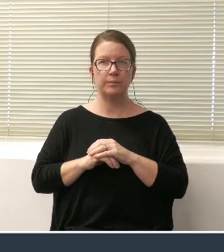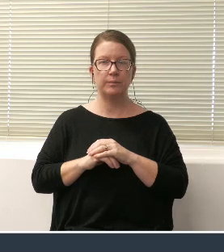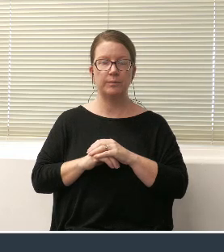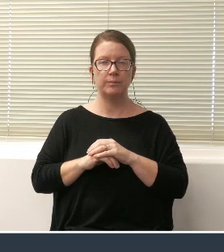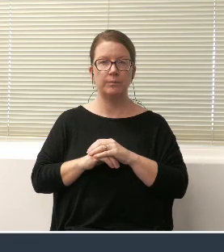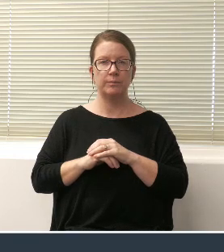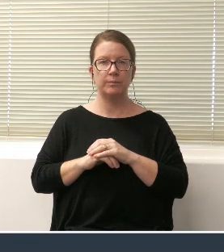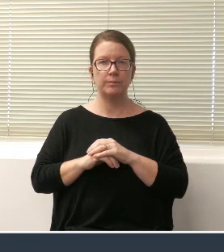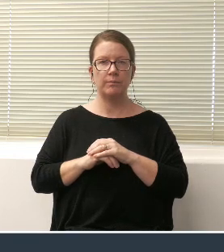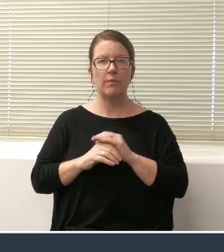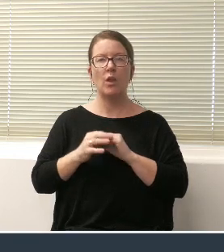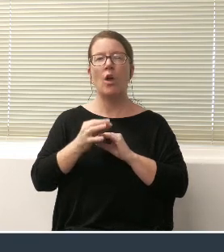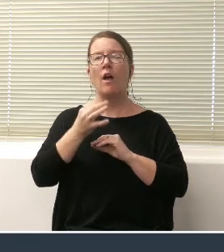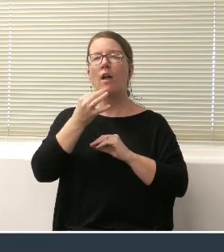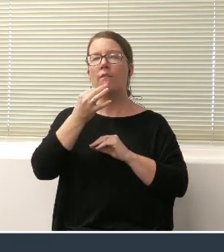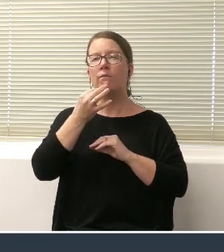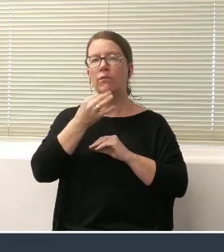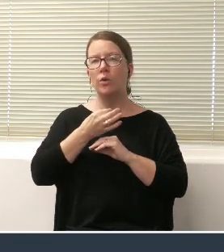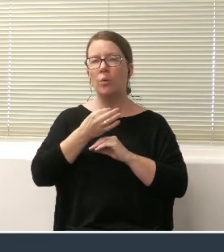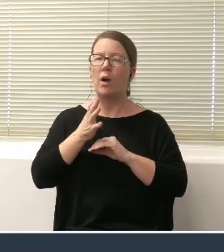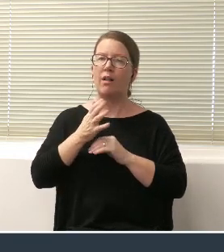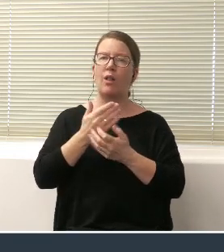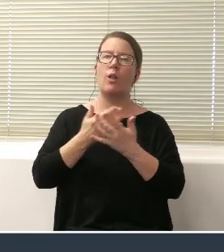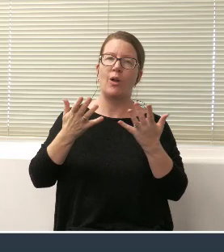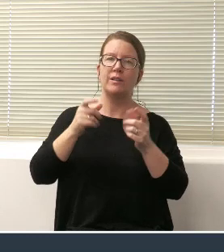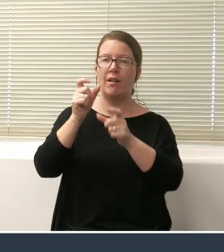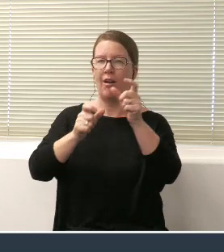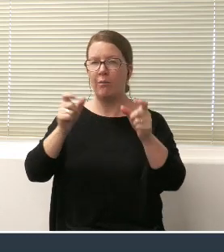There was a few people, or a lot of people, who weren't quite